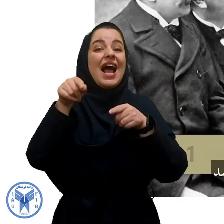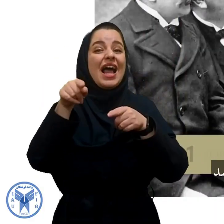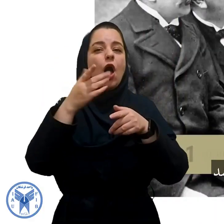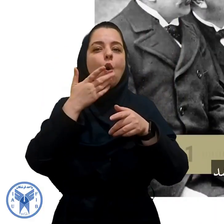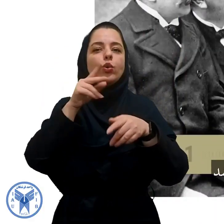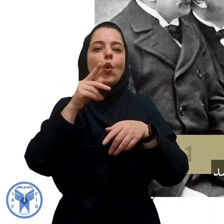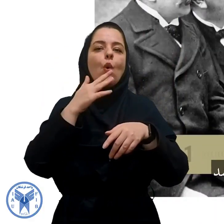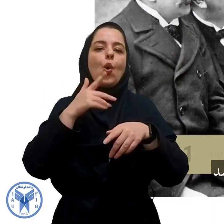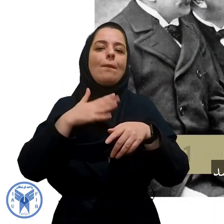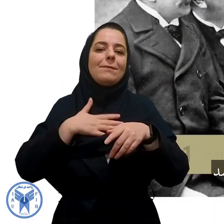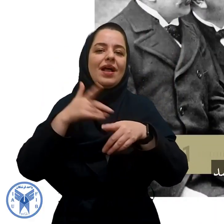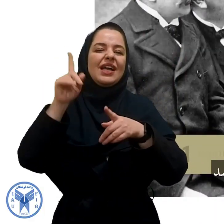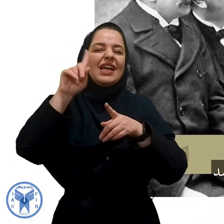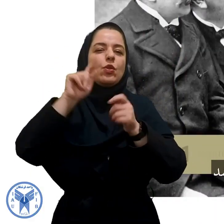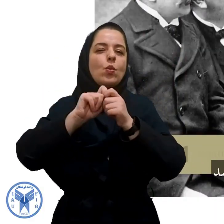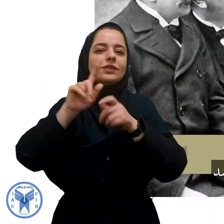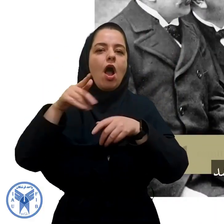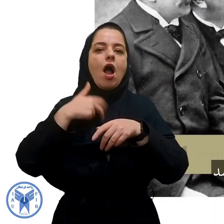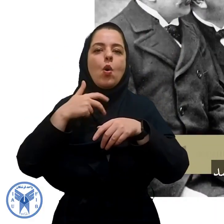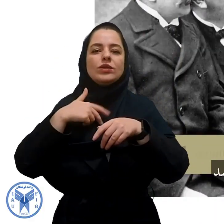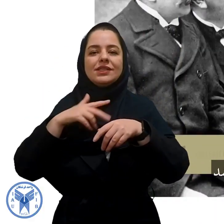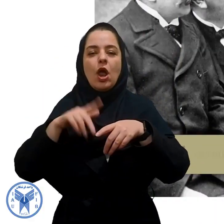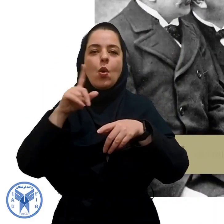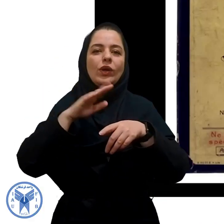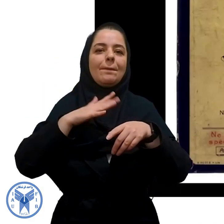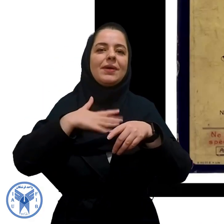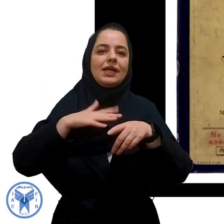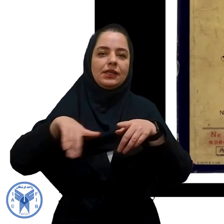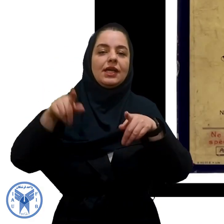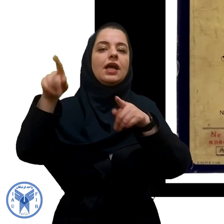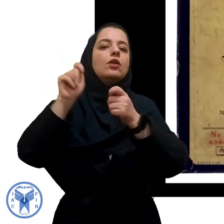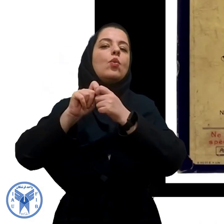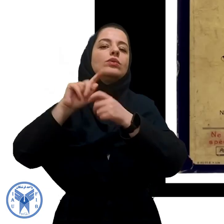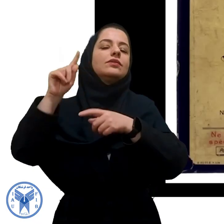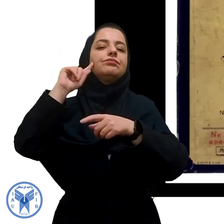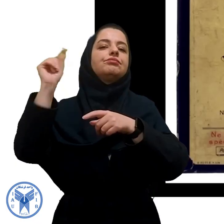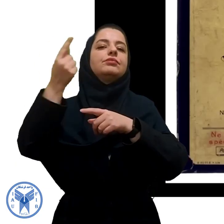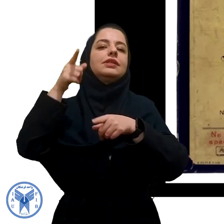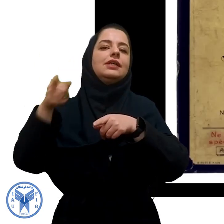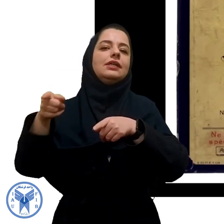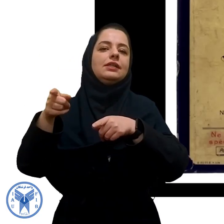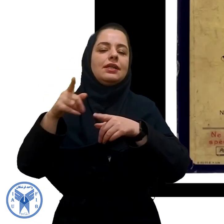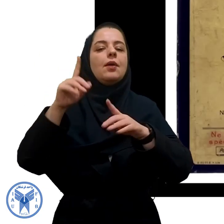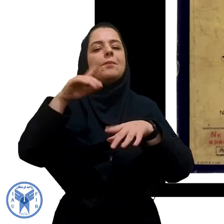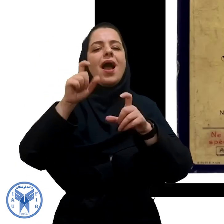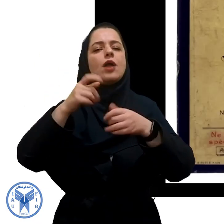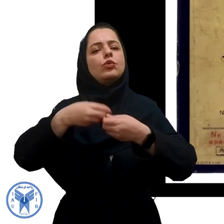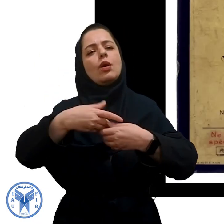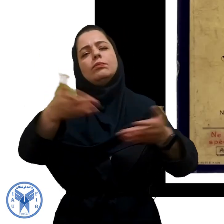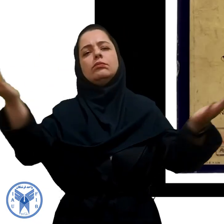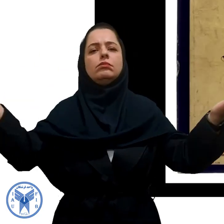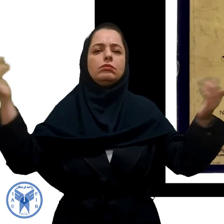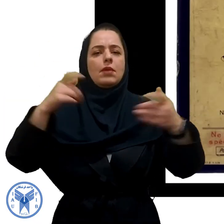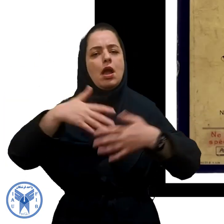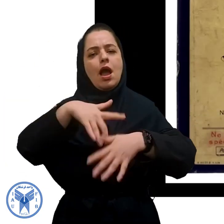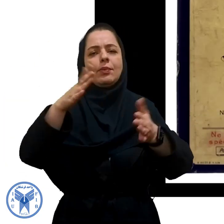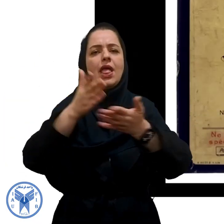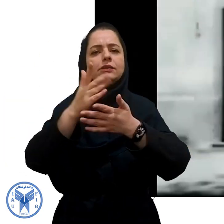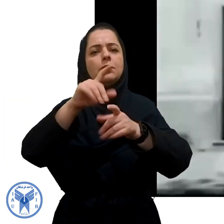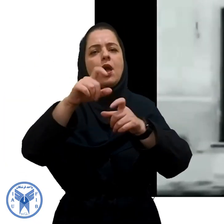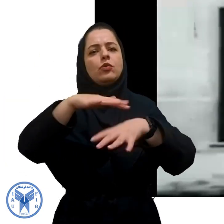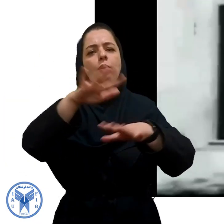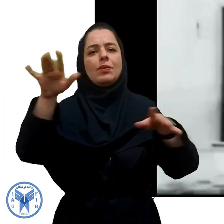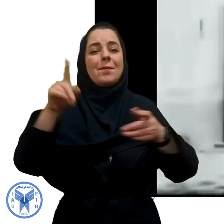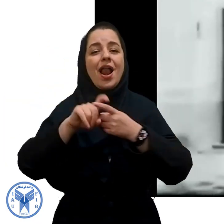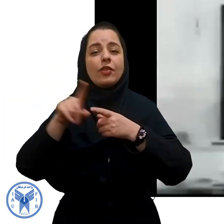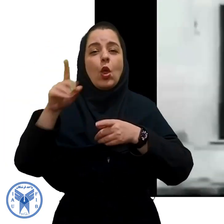Kodachrome was invented by Auguste and Louis Lumière, the first process that could be manufactured and made available to the public.